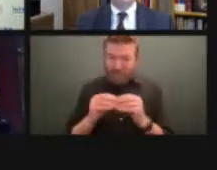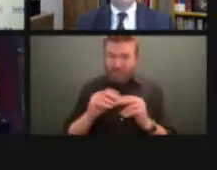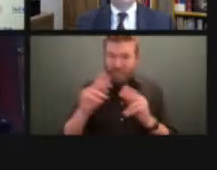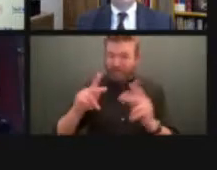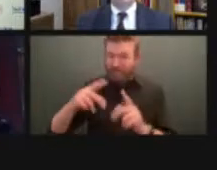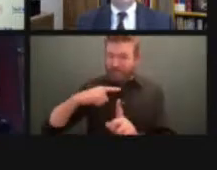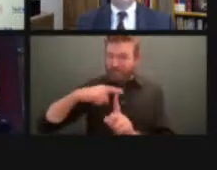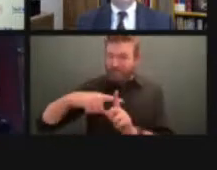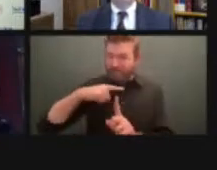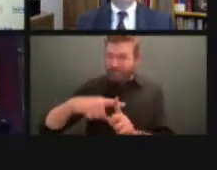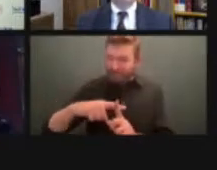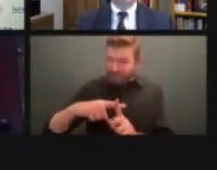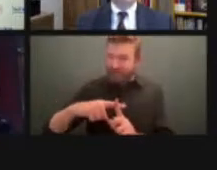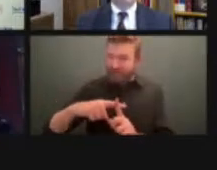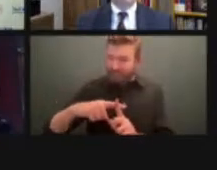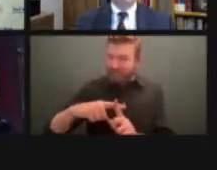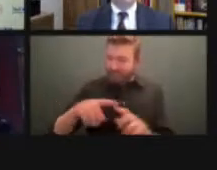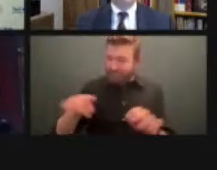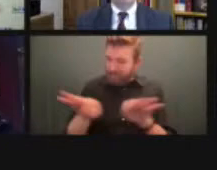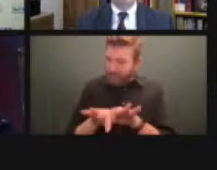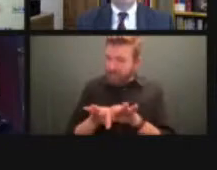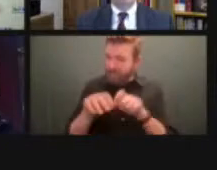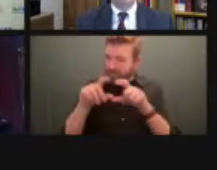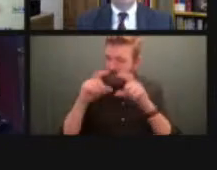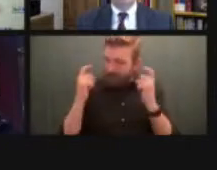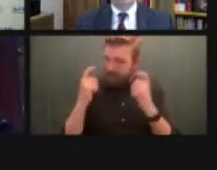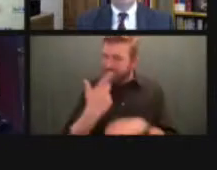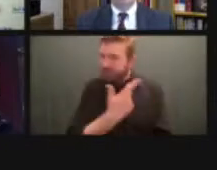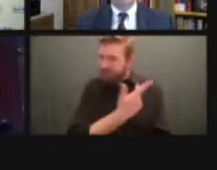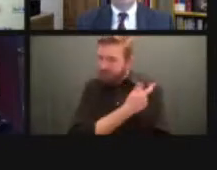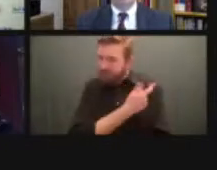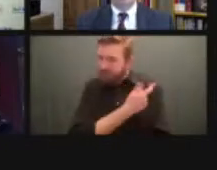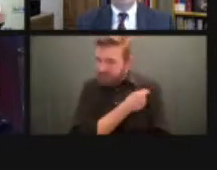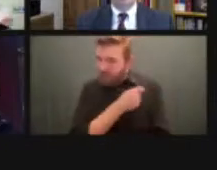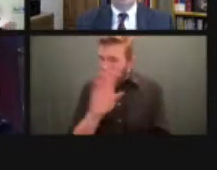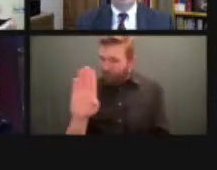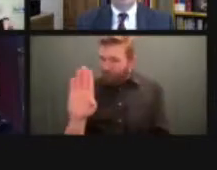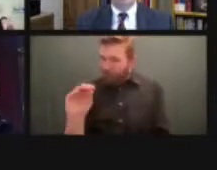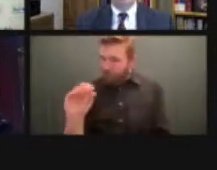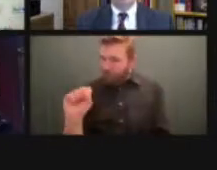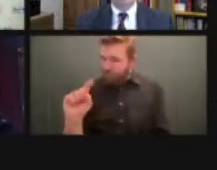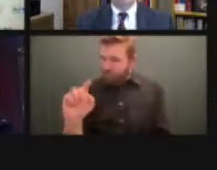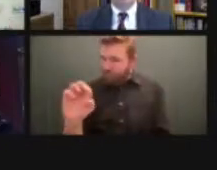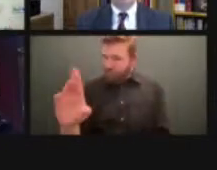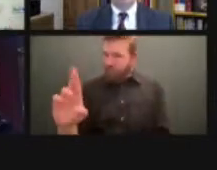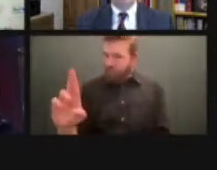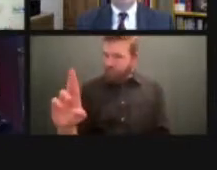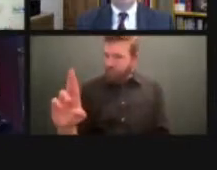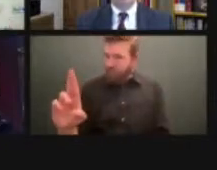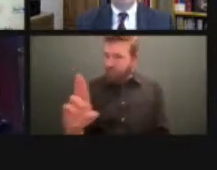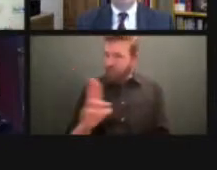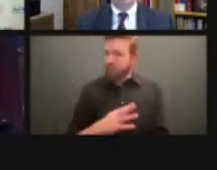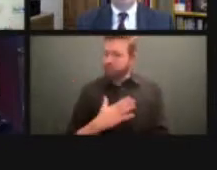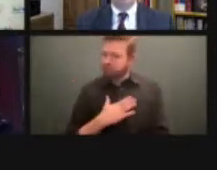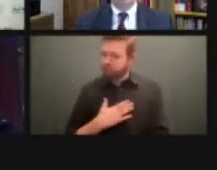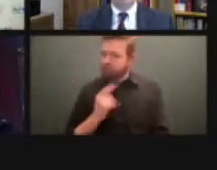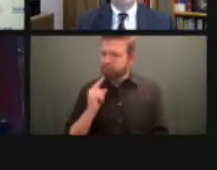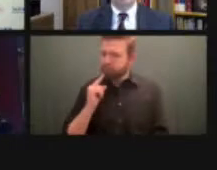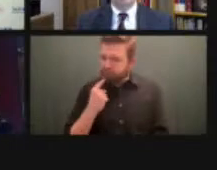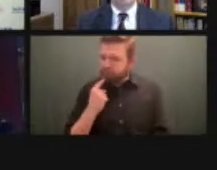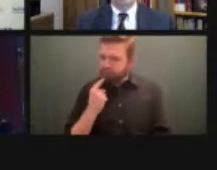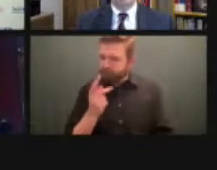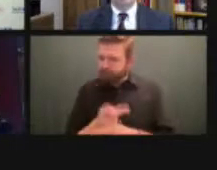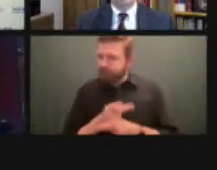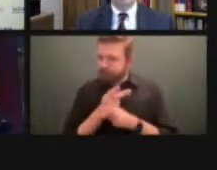up, get boosted, and again, take this seriously. Before I move on, I want to come